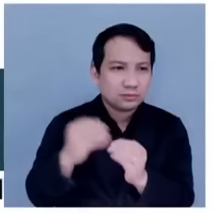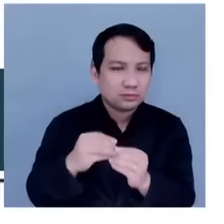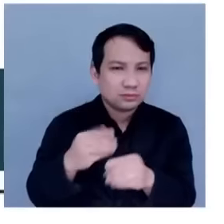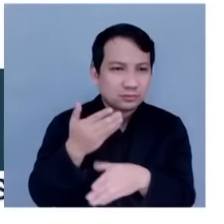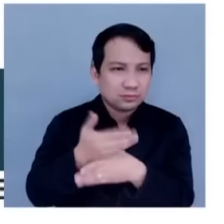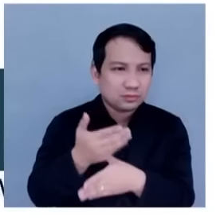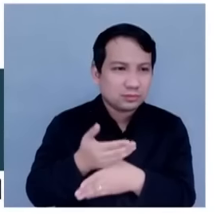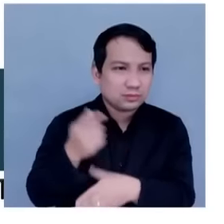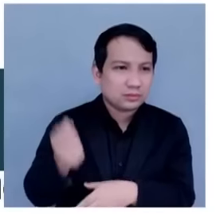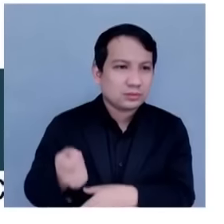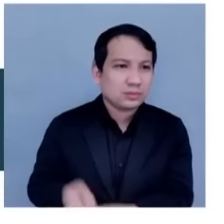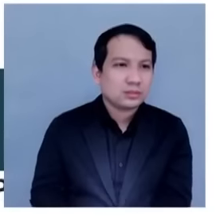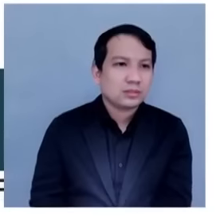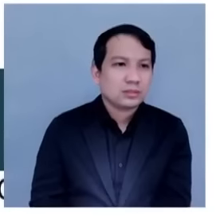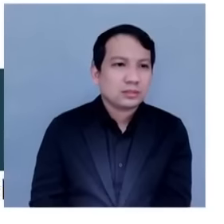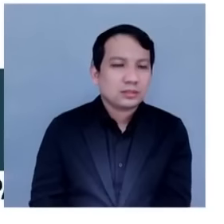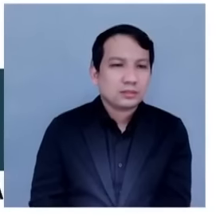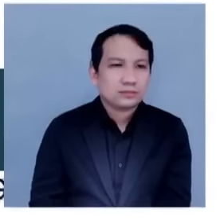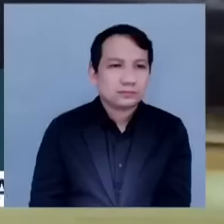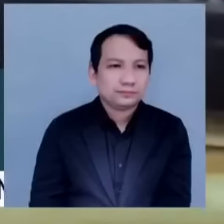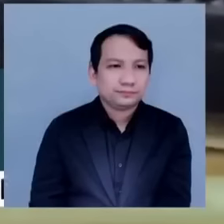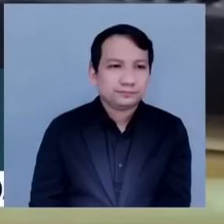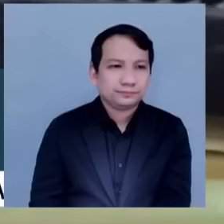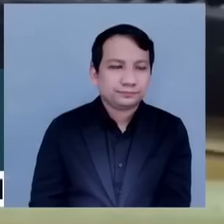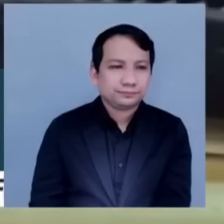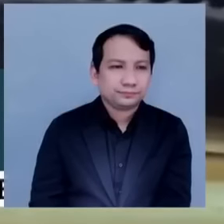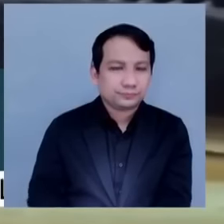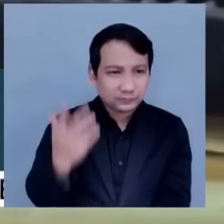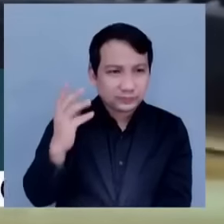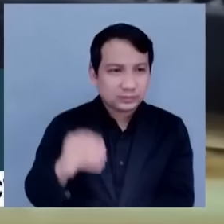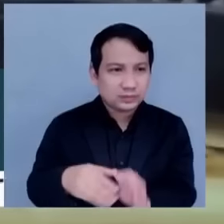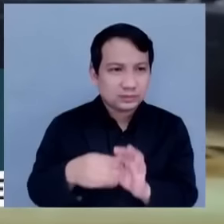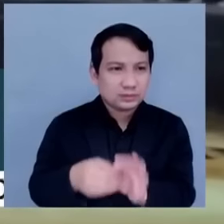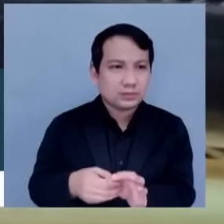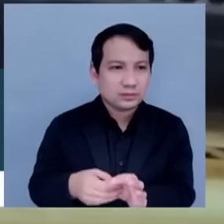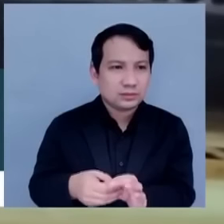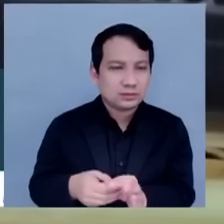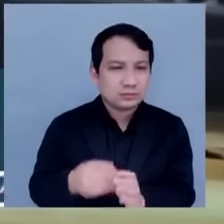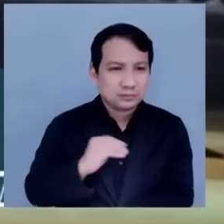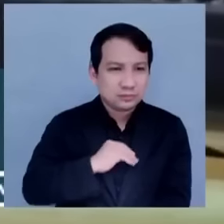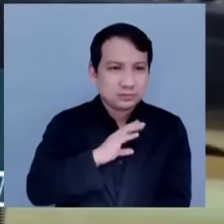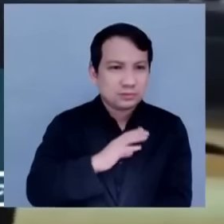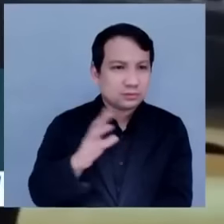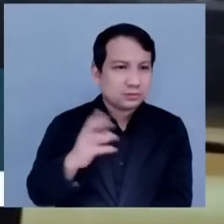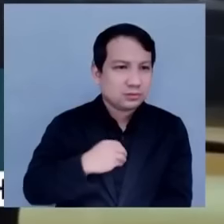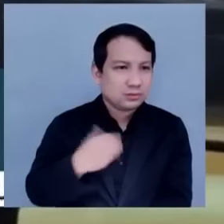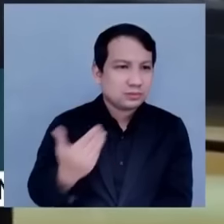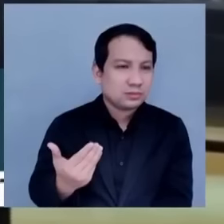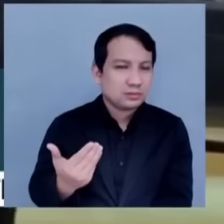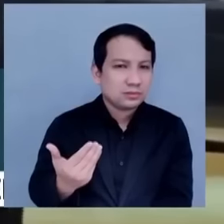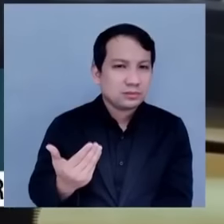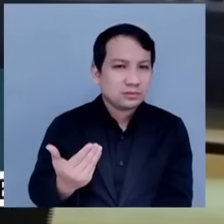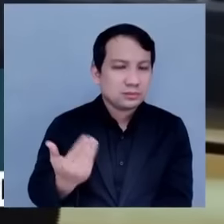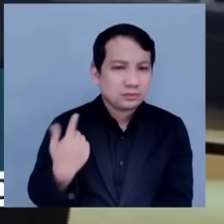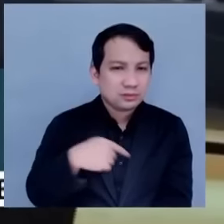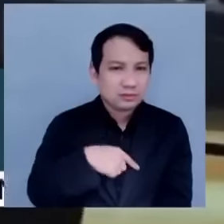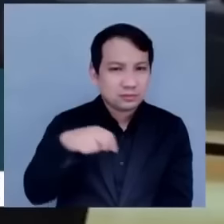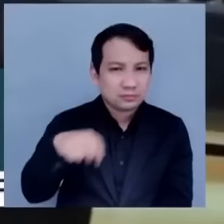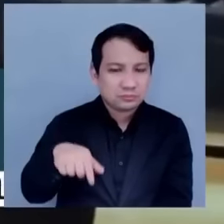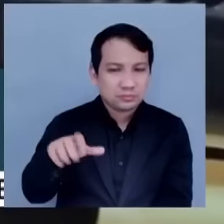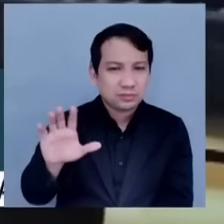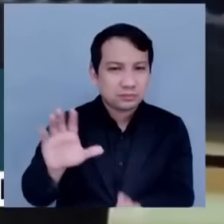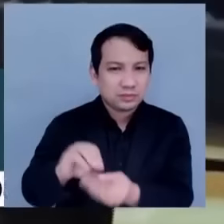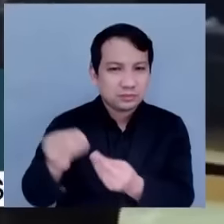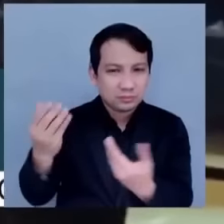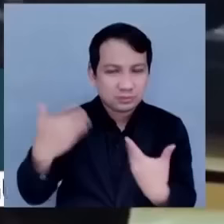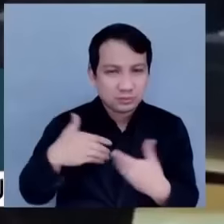justice, Attorney David? I don't know if I'm in hot water, pero I'm very confident na wala naman ako sa hot water. Siguro yun ang sinasabi sa